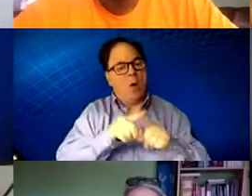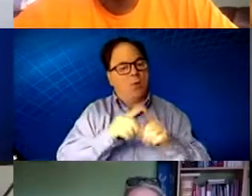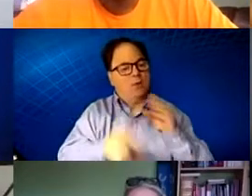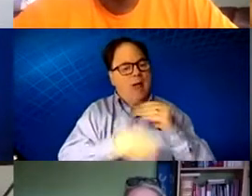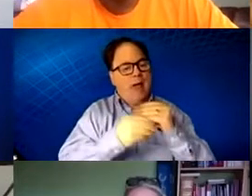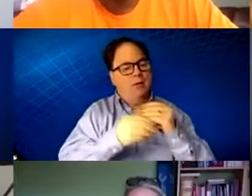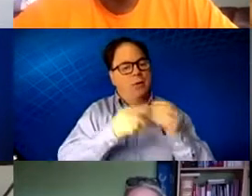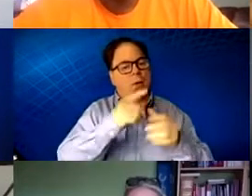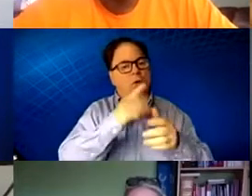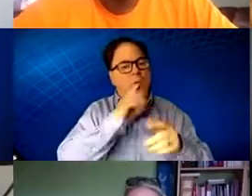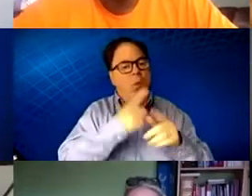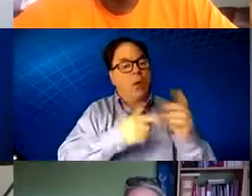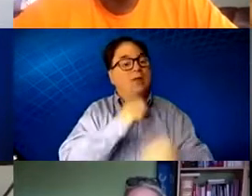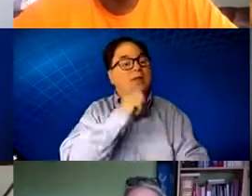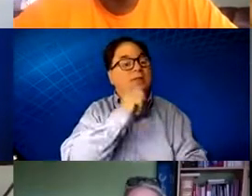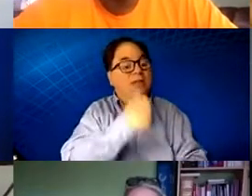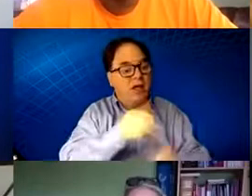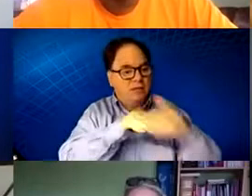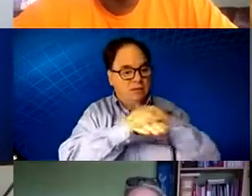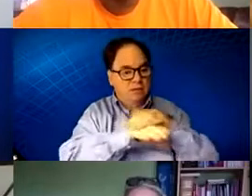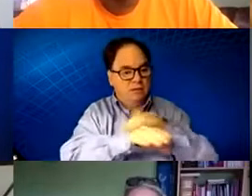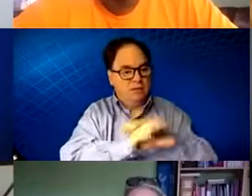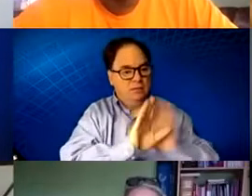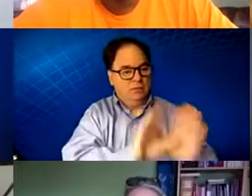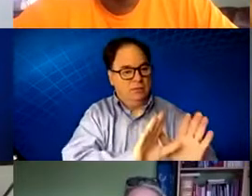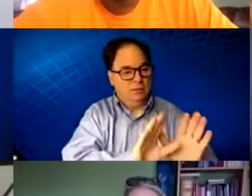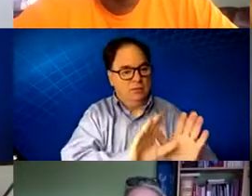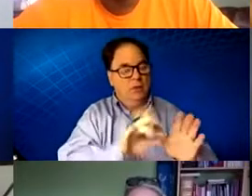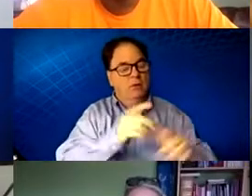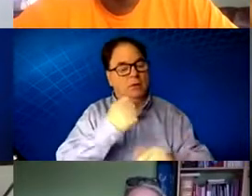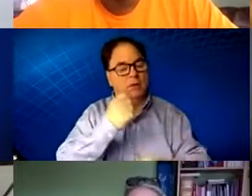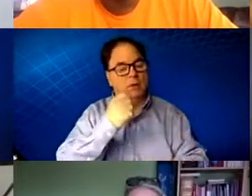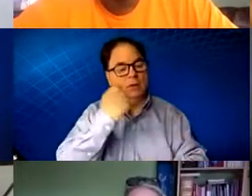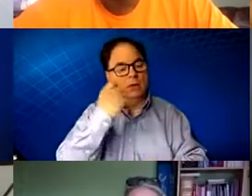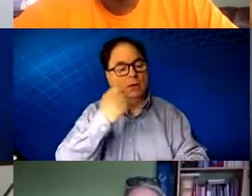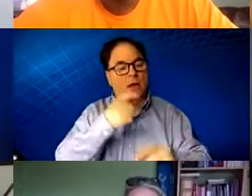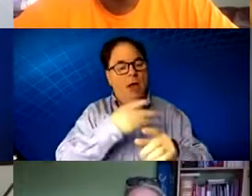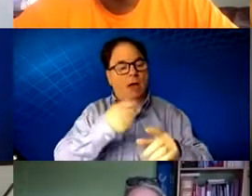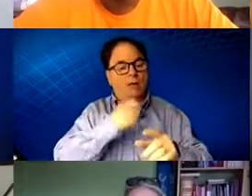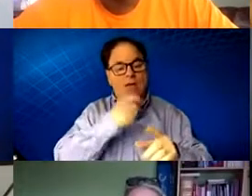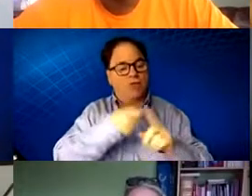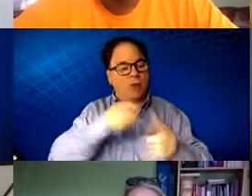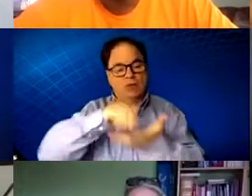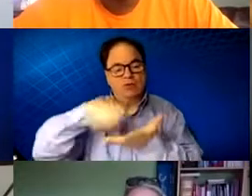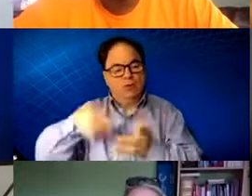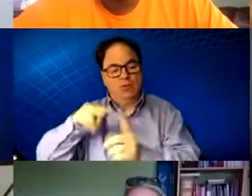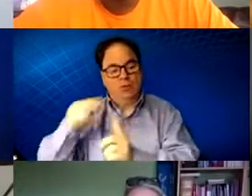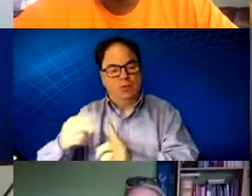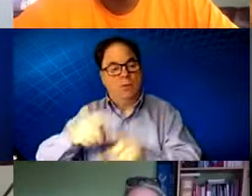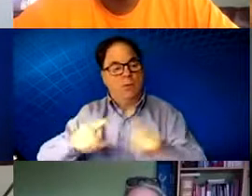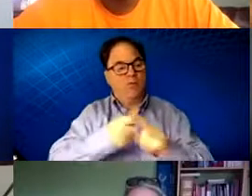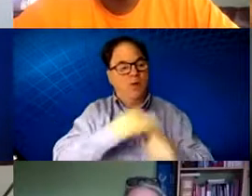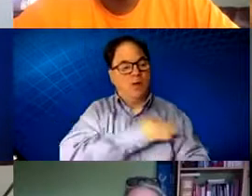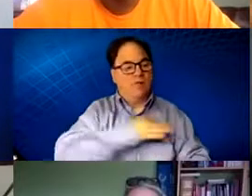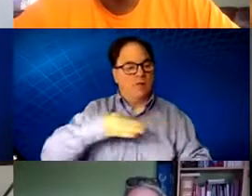what accessibility means, I want to talk about that a little bit, but I also want to add what is not accessible.